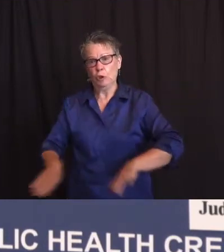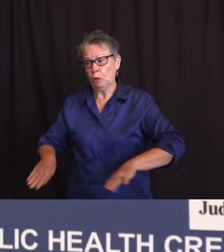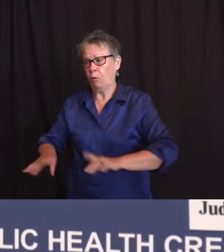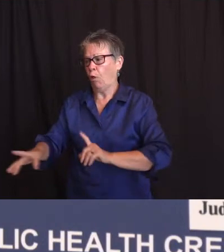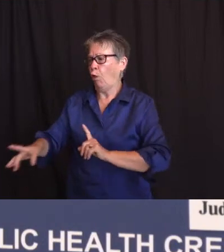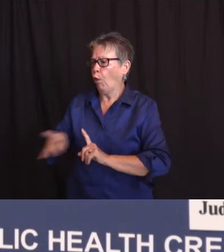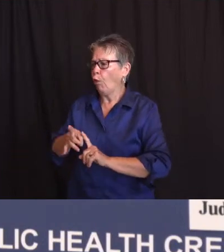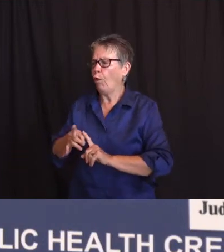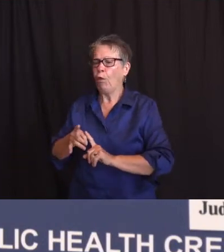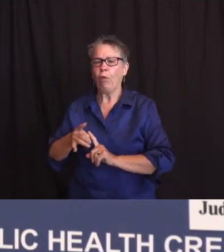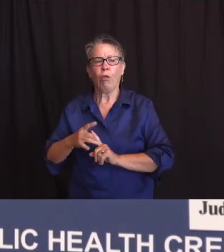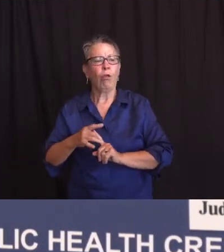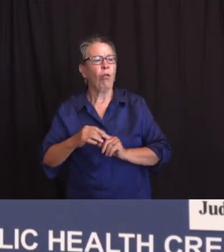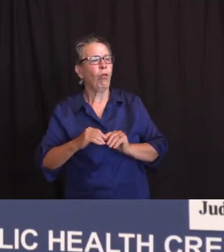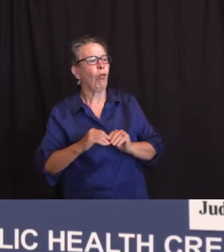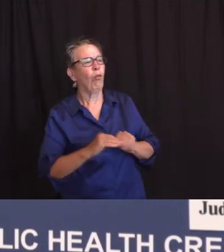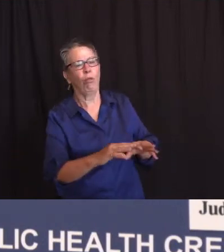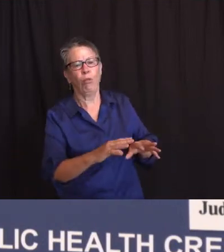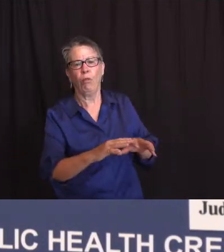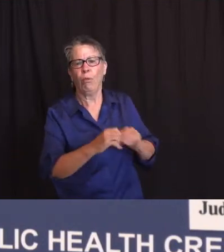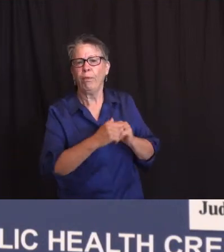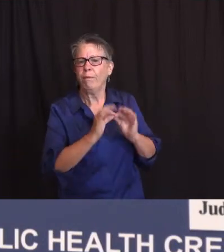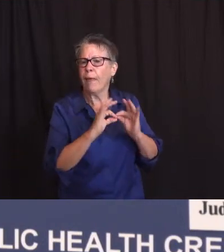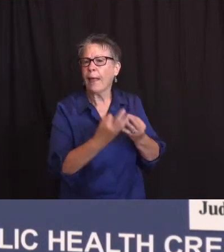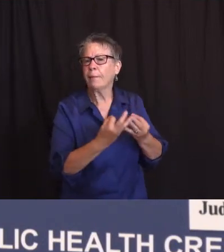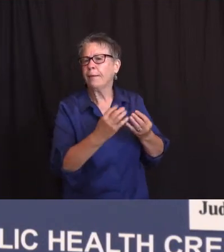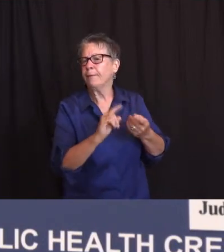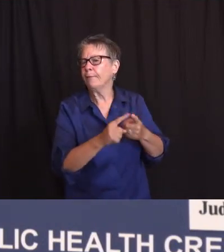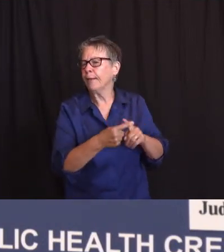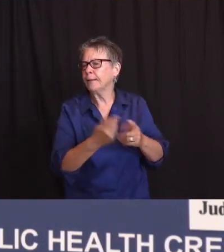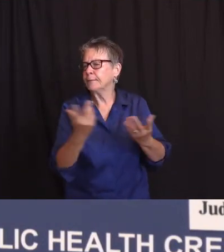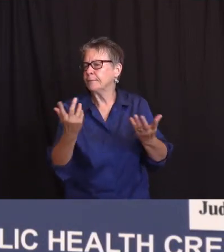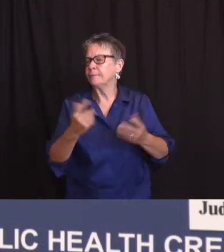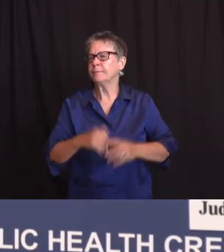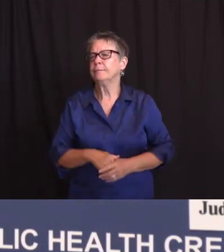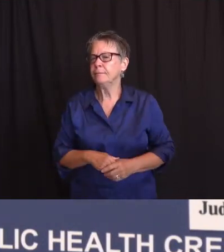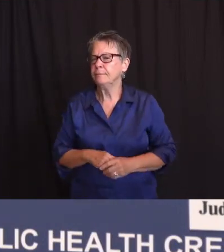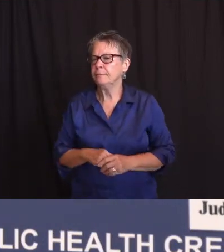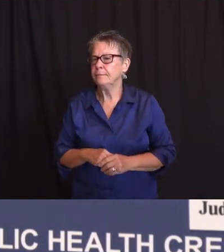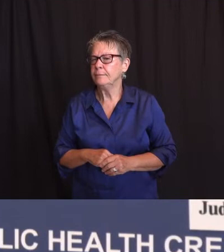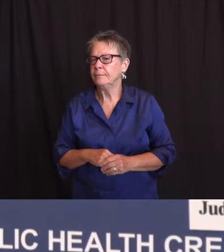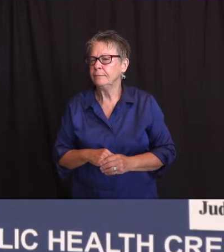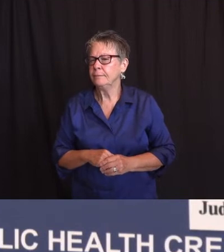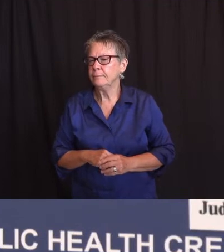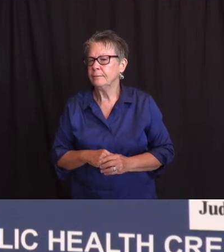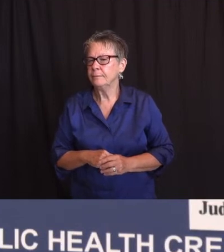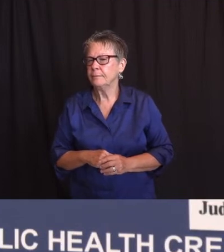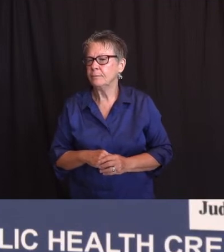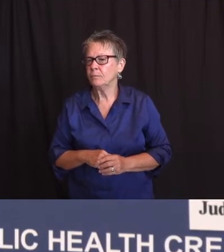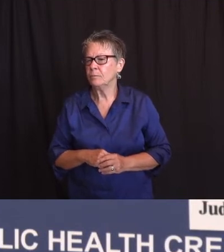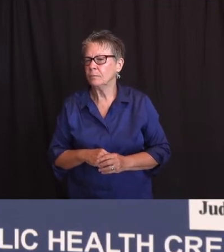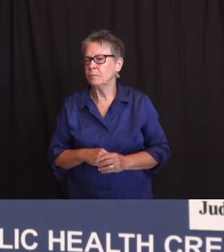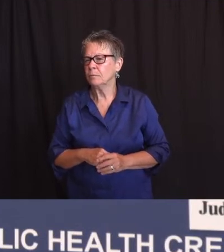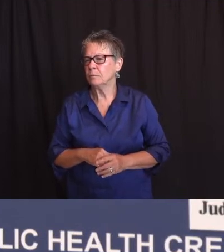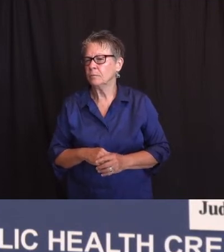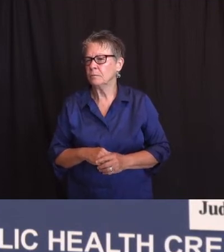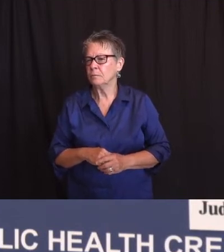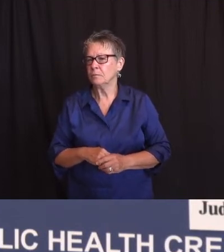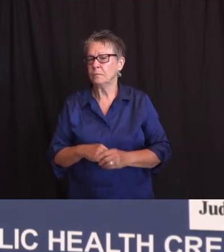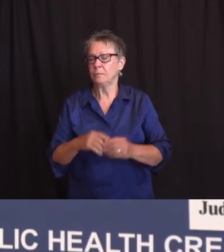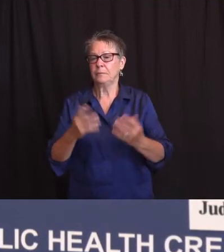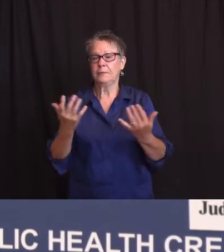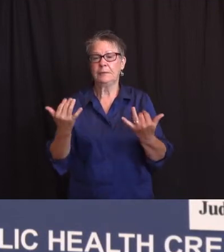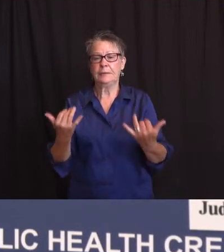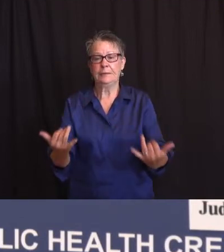those things out and do it as safely as possible. I'm going to kind of end on that middle group. You have